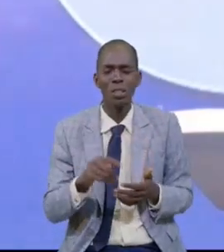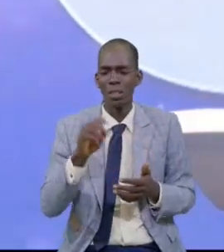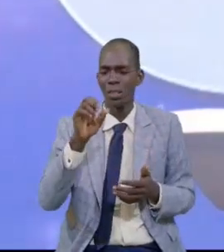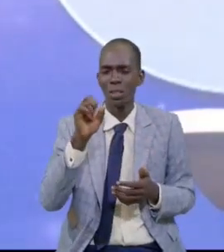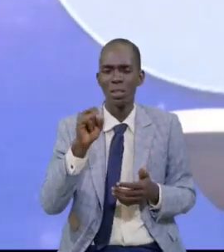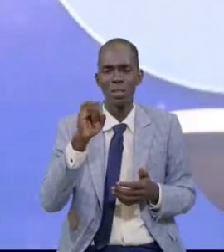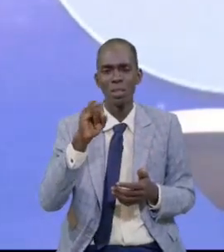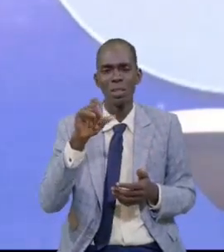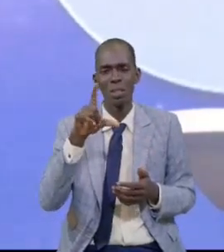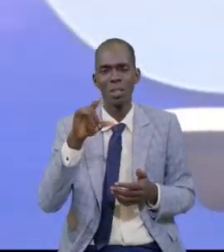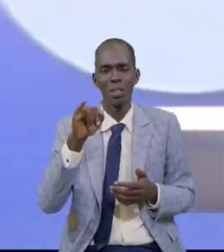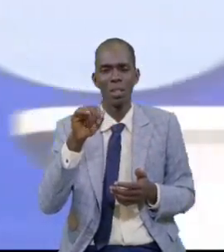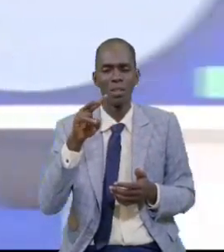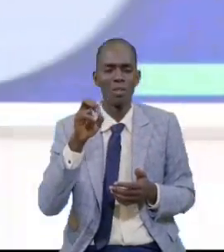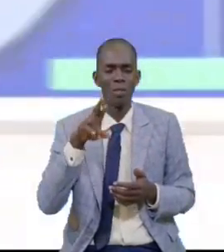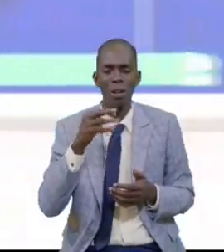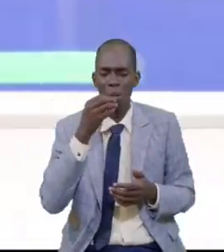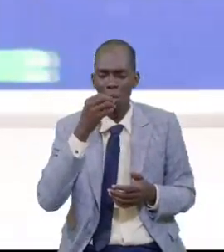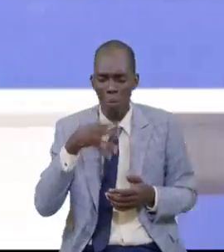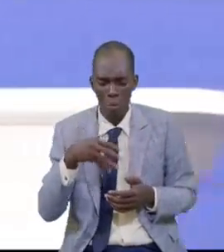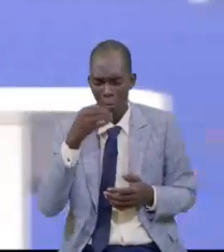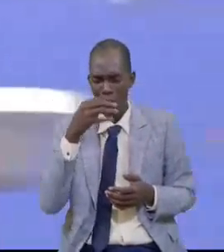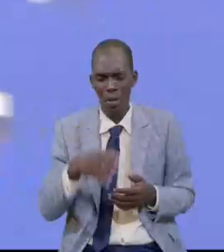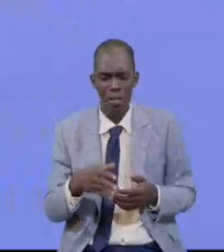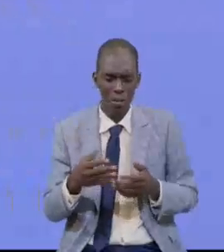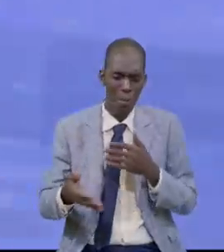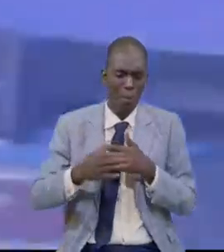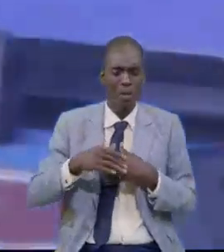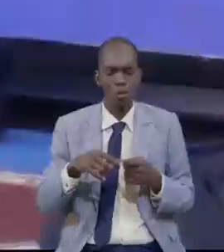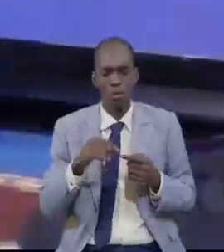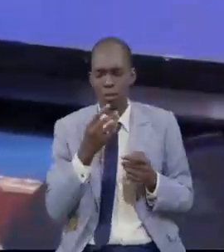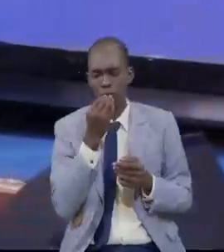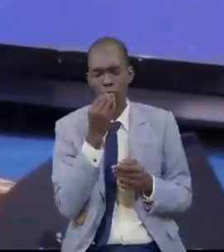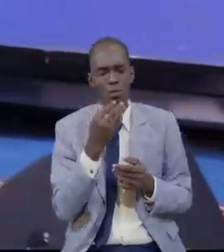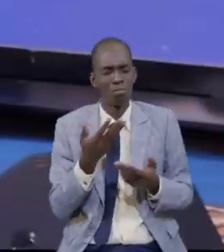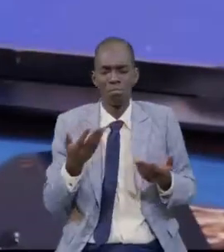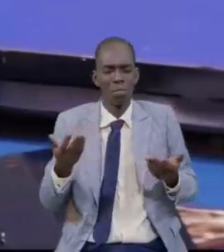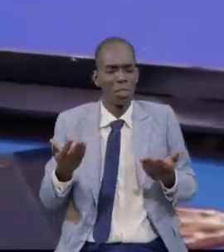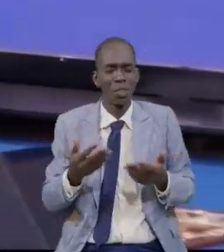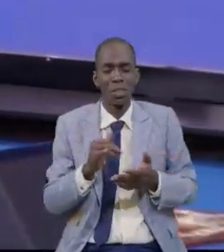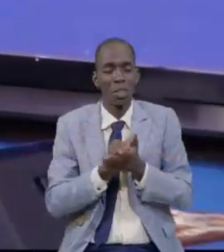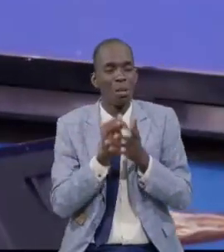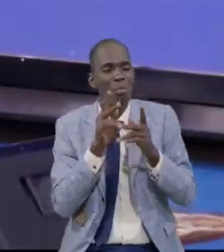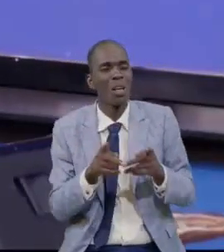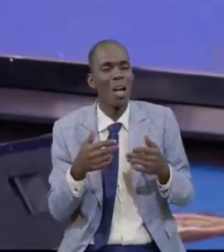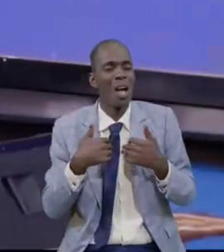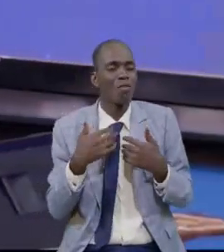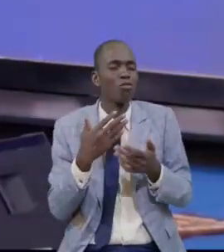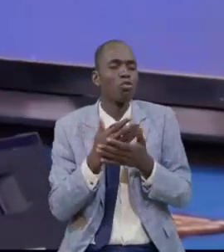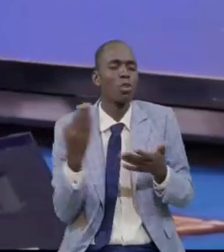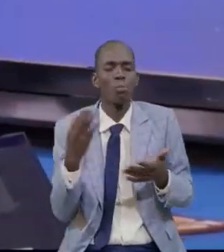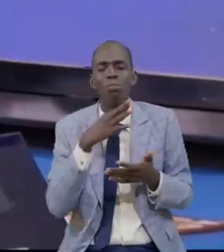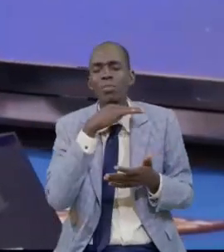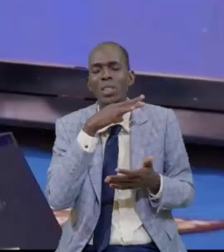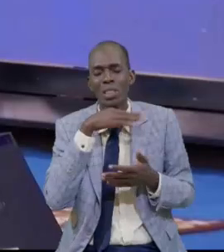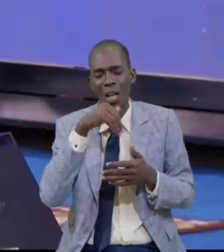You don't want to eat that. That person has, you know, some germs there inside